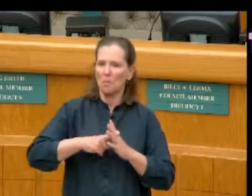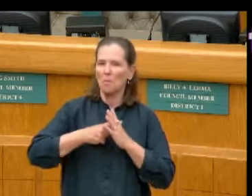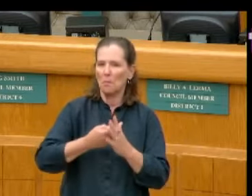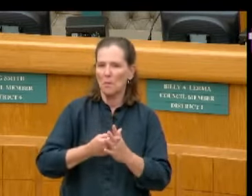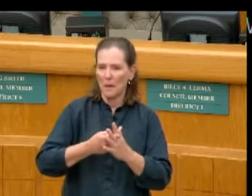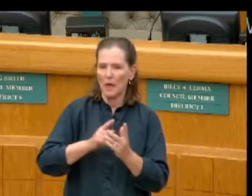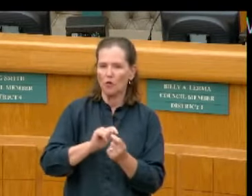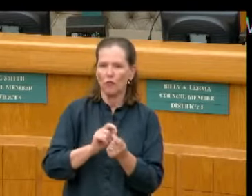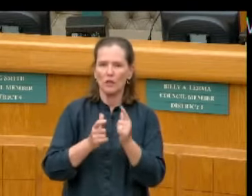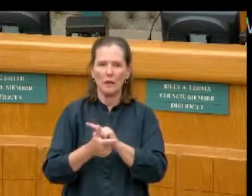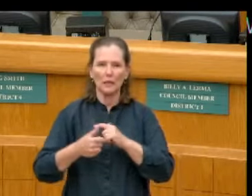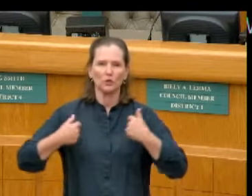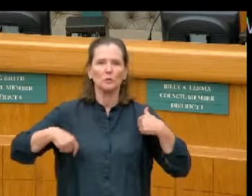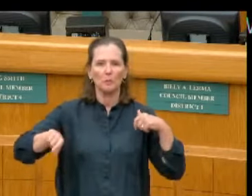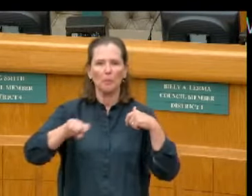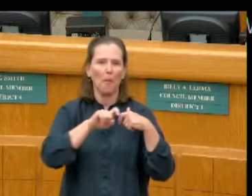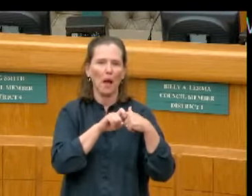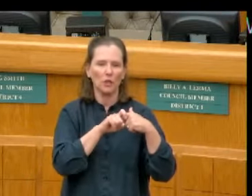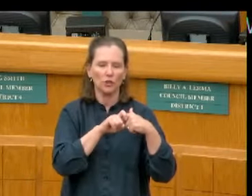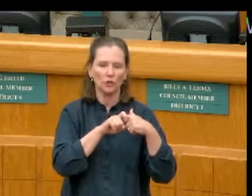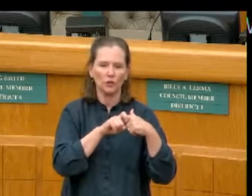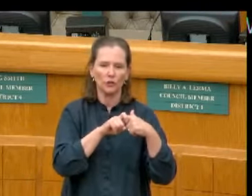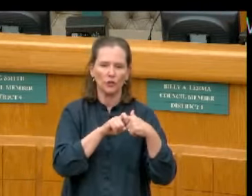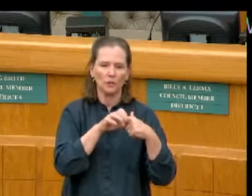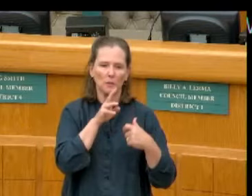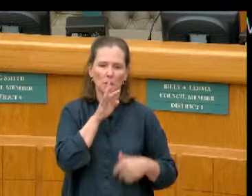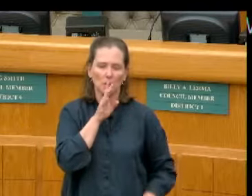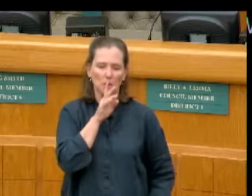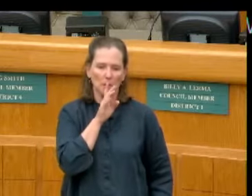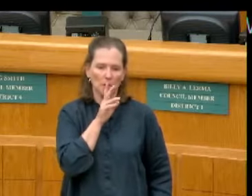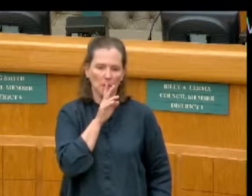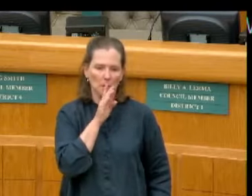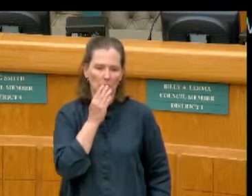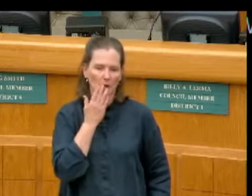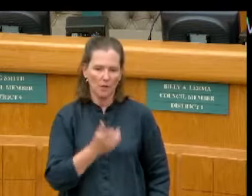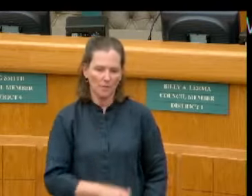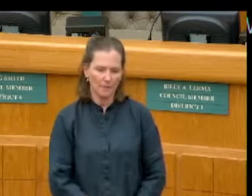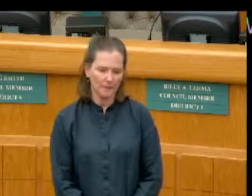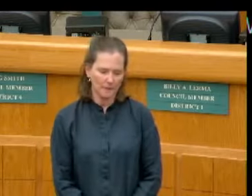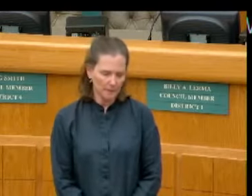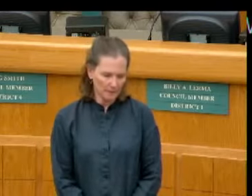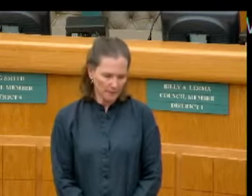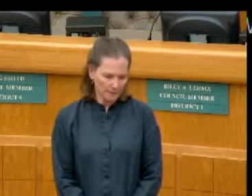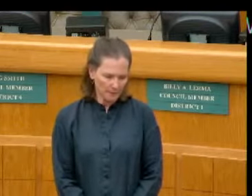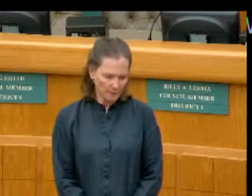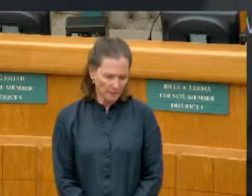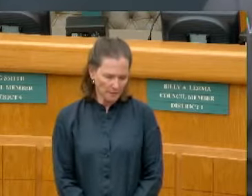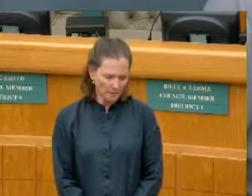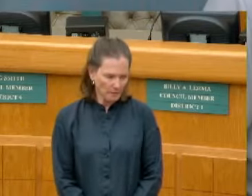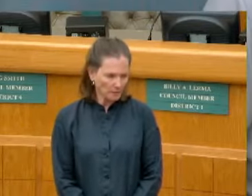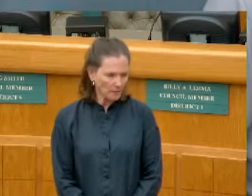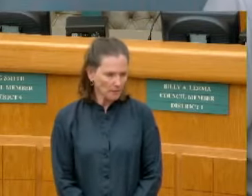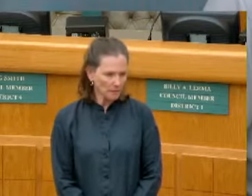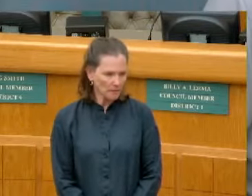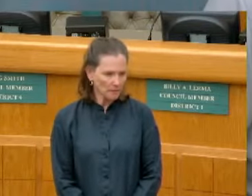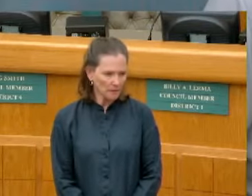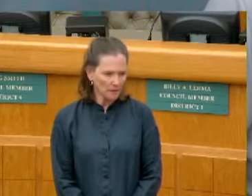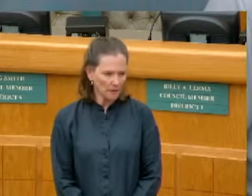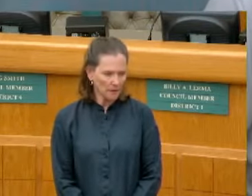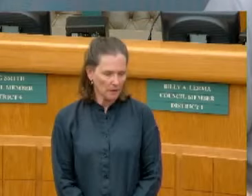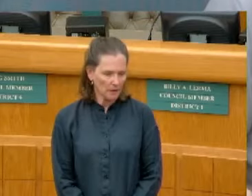$3,375 casos positivos se reportaron la semana pasada, 495 casos el día de hoy. Desde que se comenzó a tener